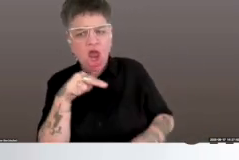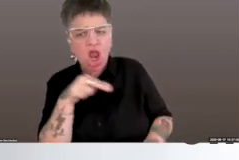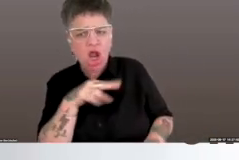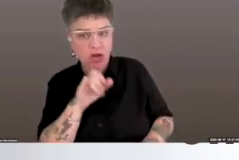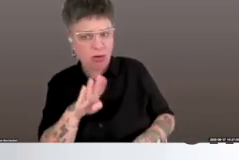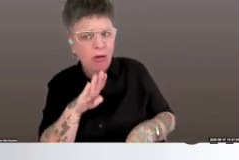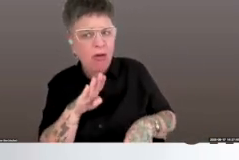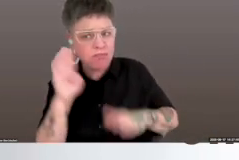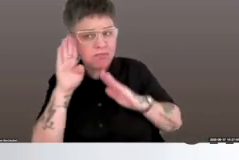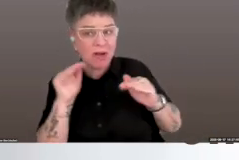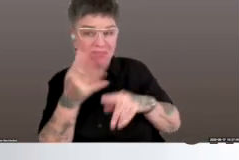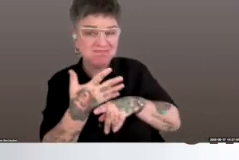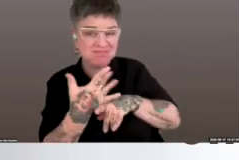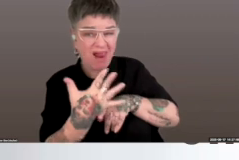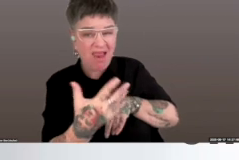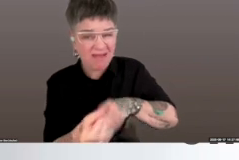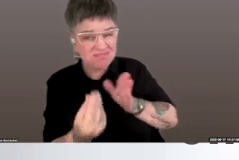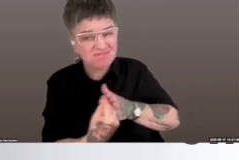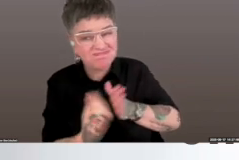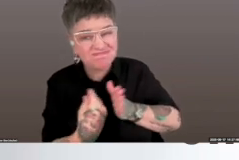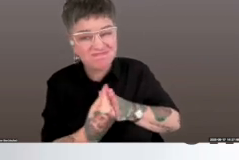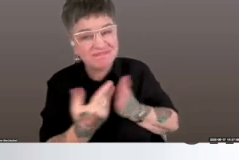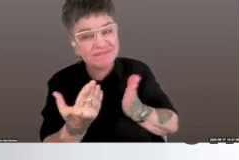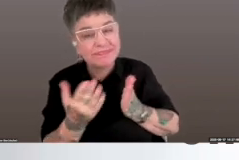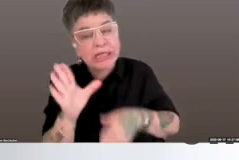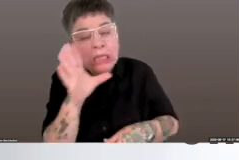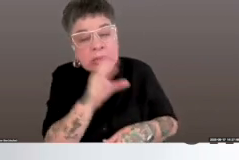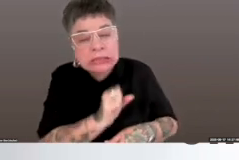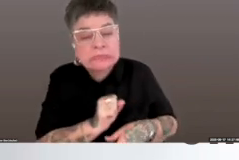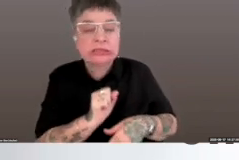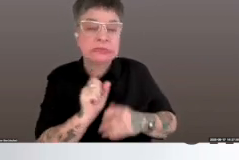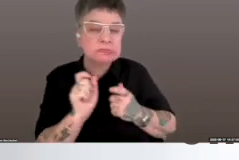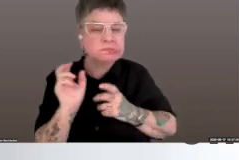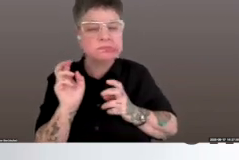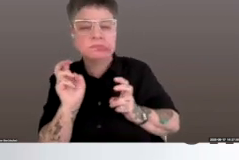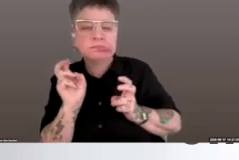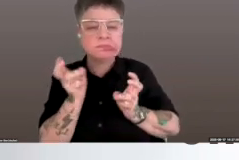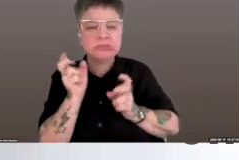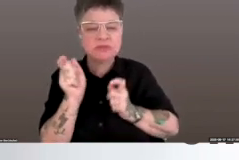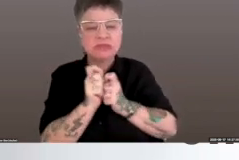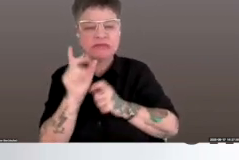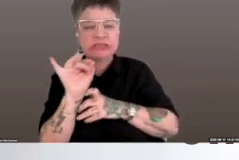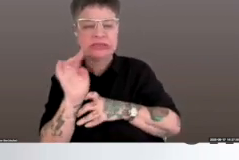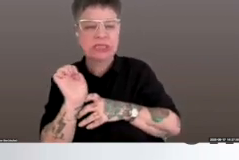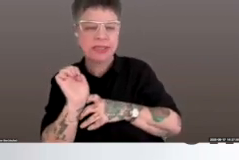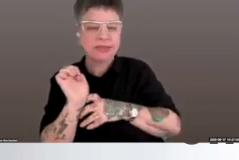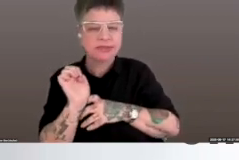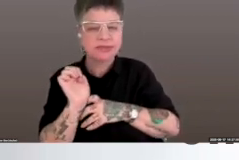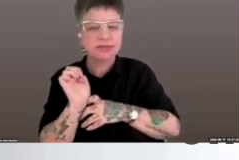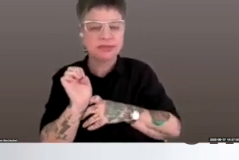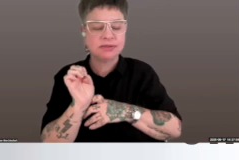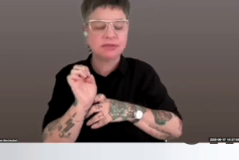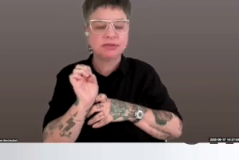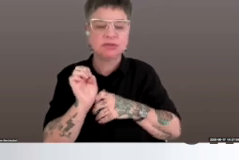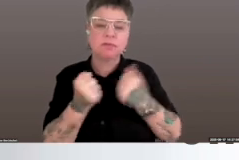to run out of money. This is an estimate, but on X date or something like that could be really useful, because then we can try to